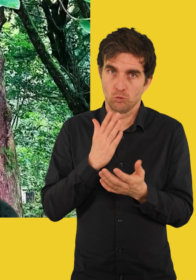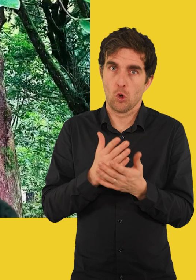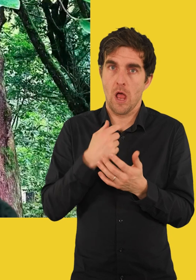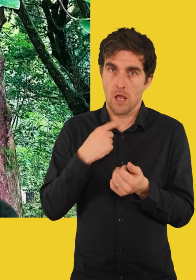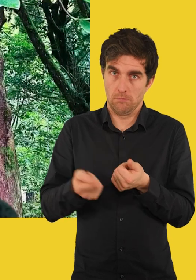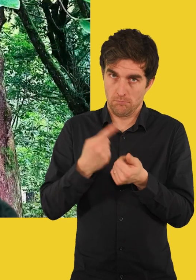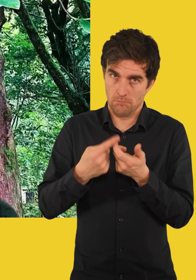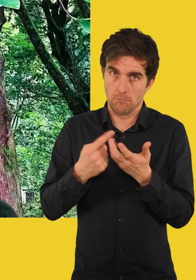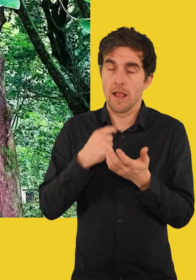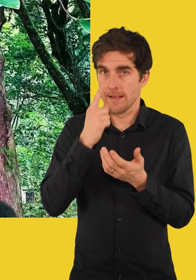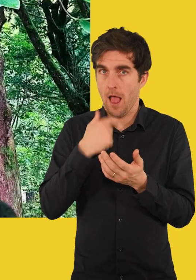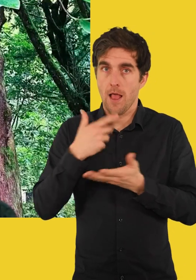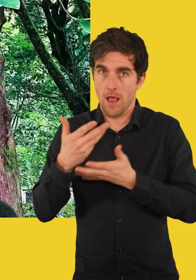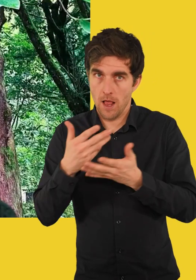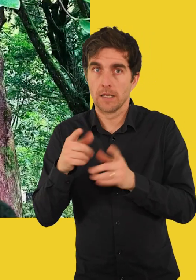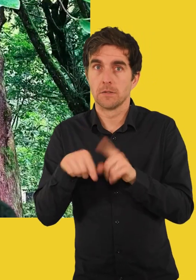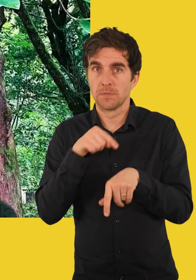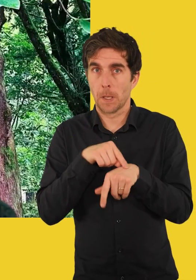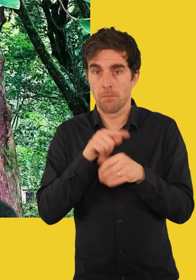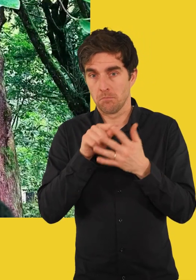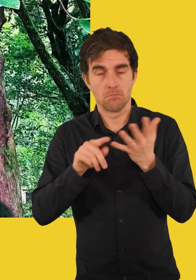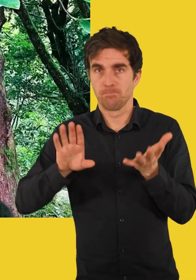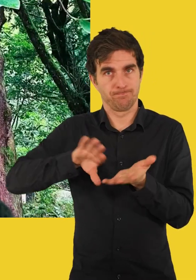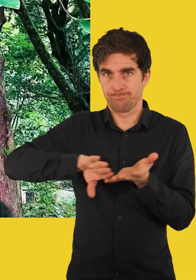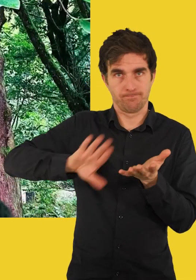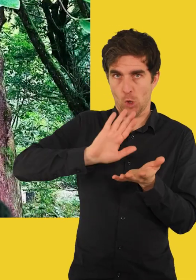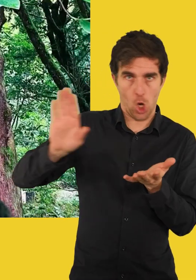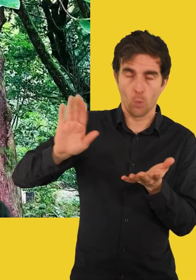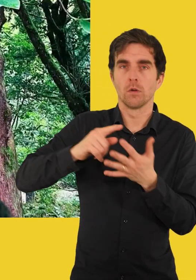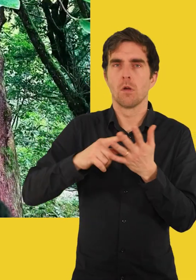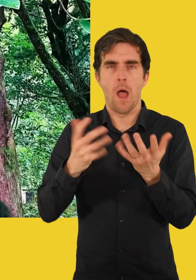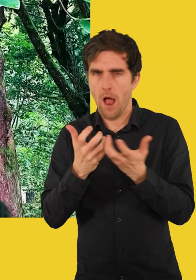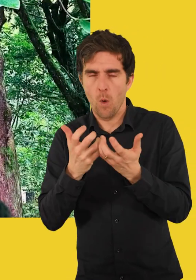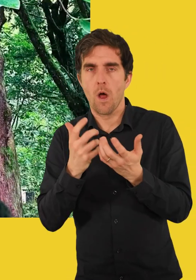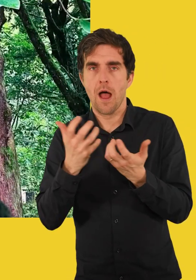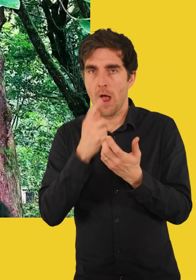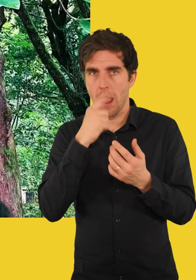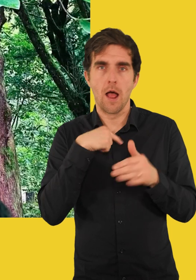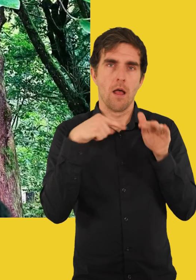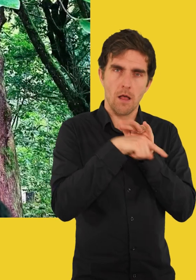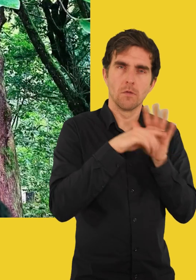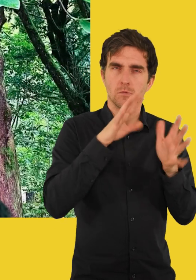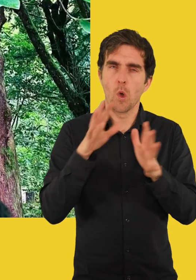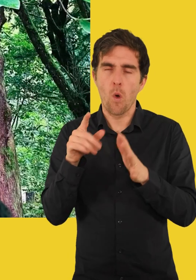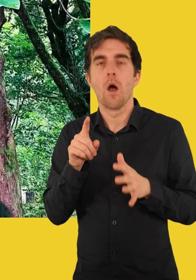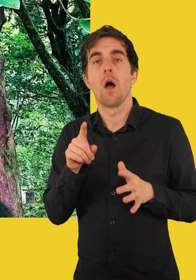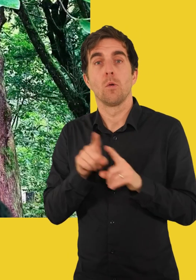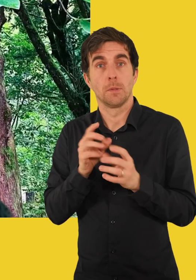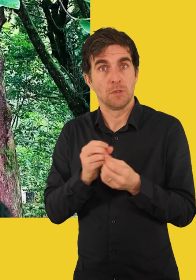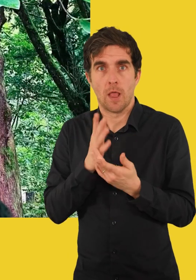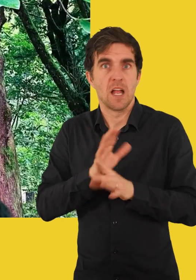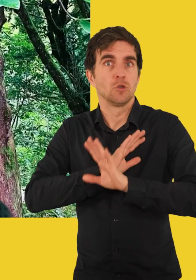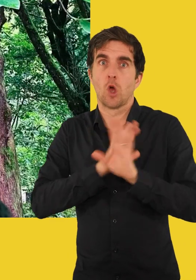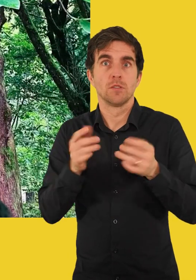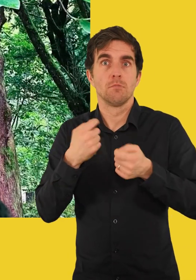create buffers for myself to, offload potentially or just process, but also to make sure that it